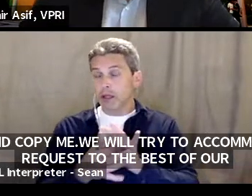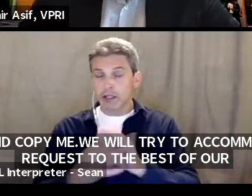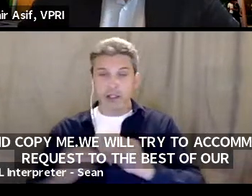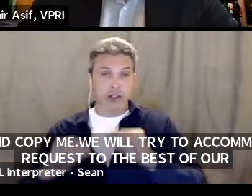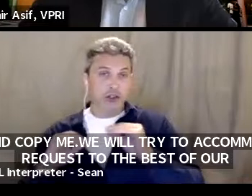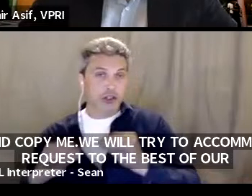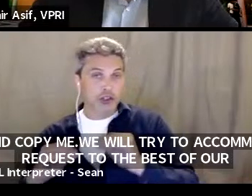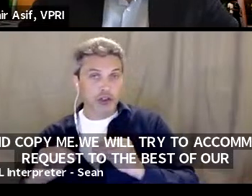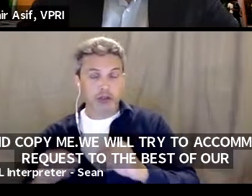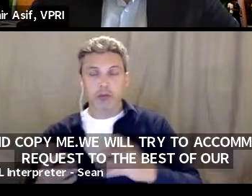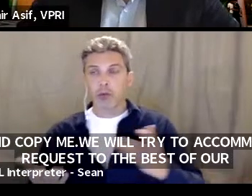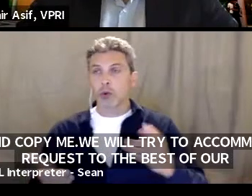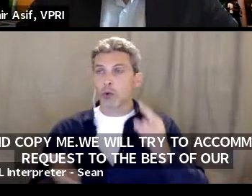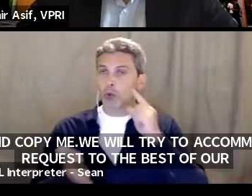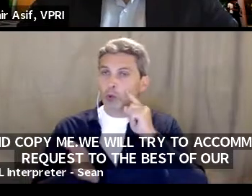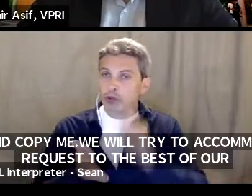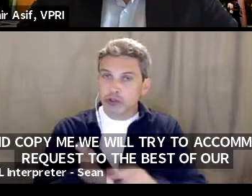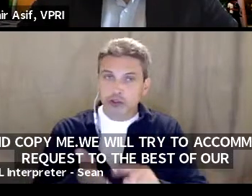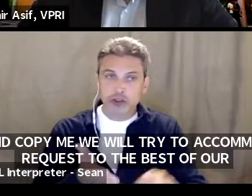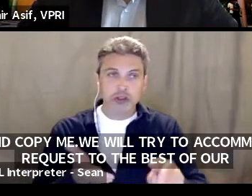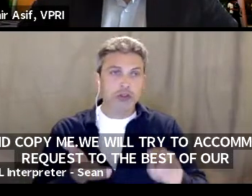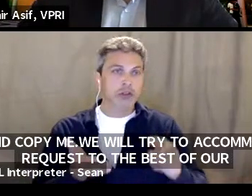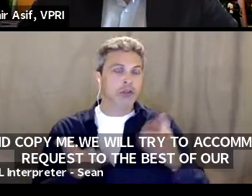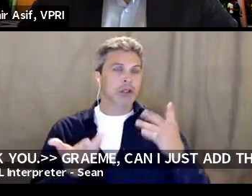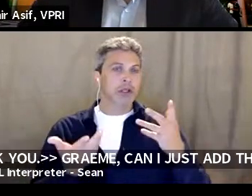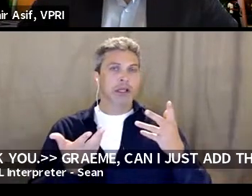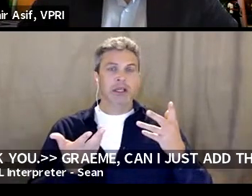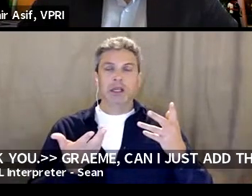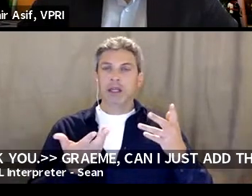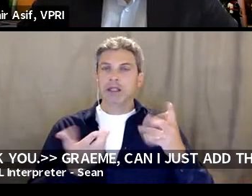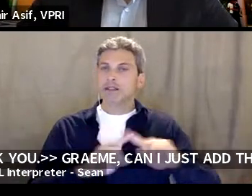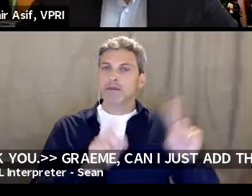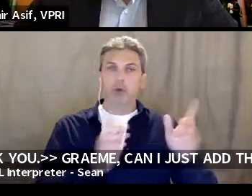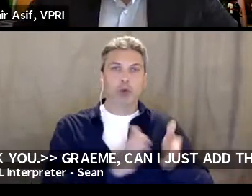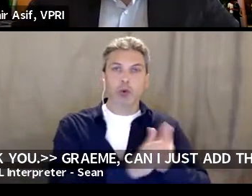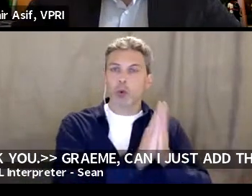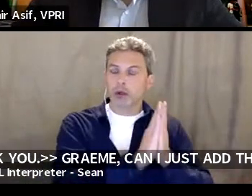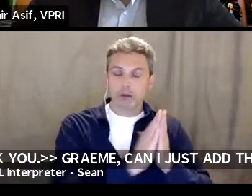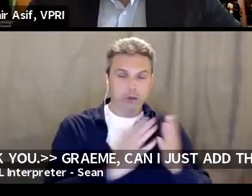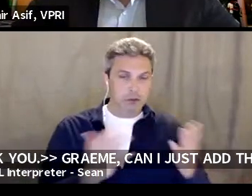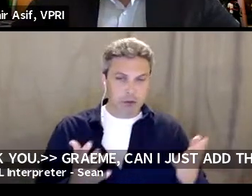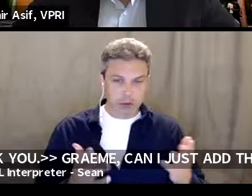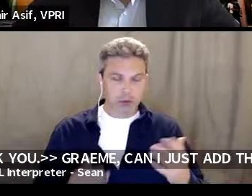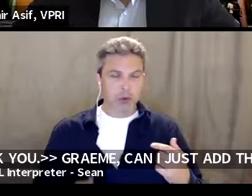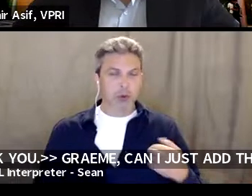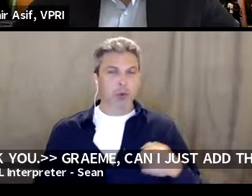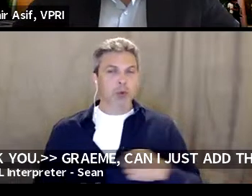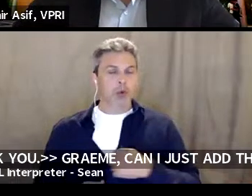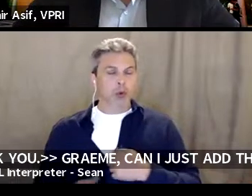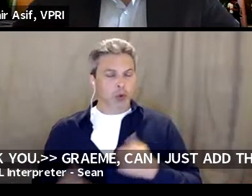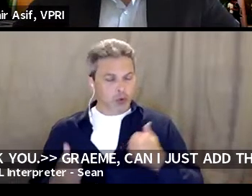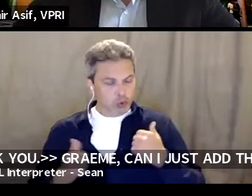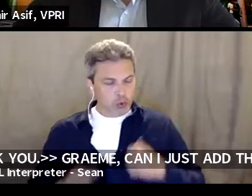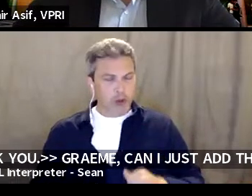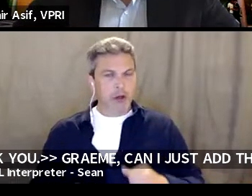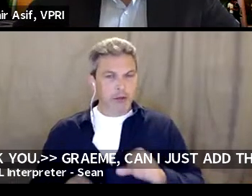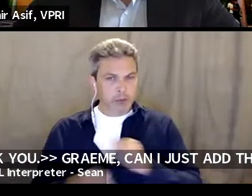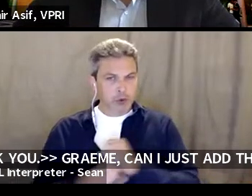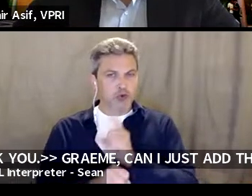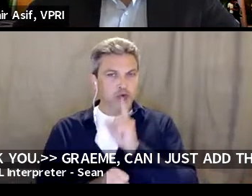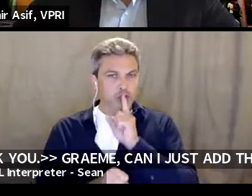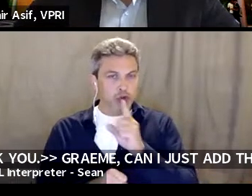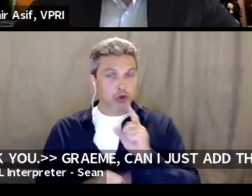or some other request, we are trying very hard to put up the criteria on our